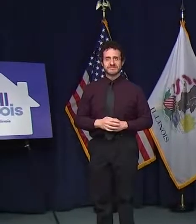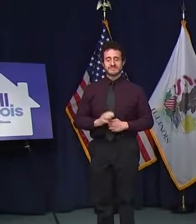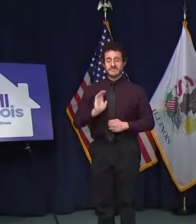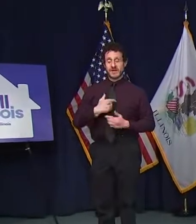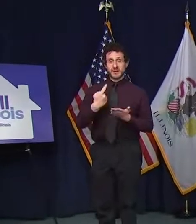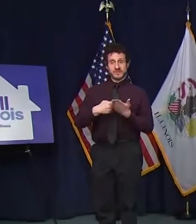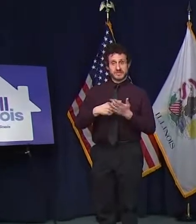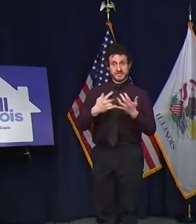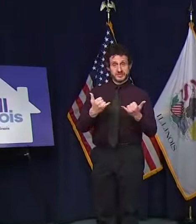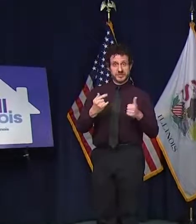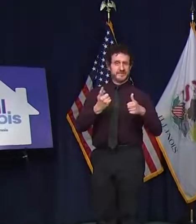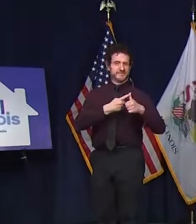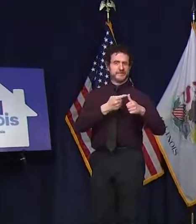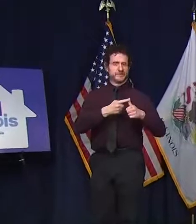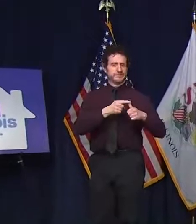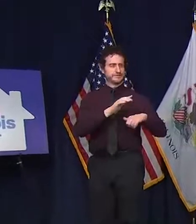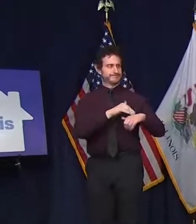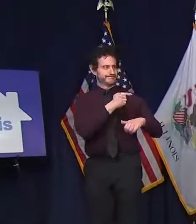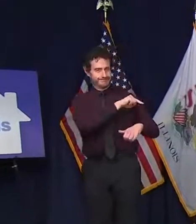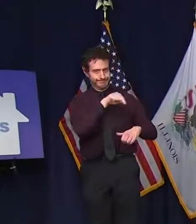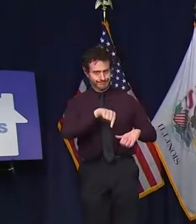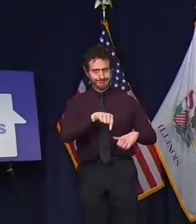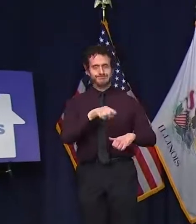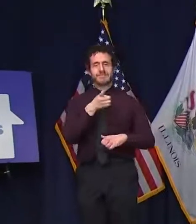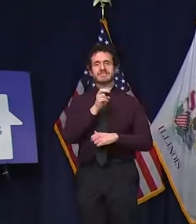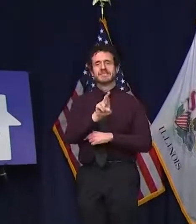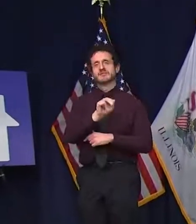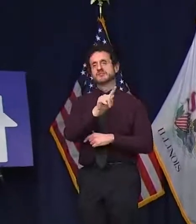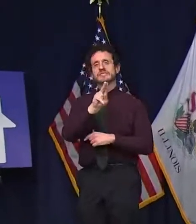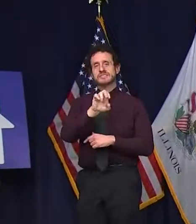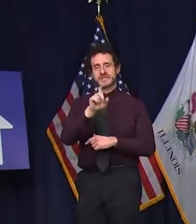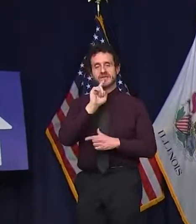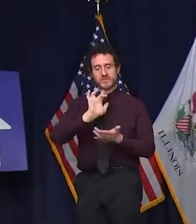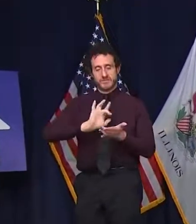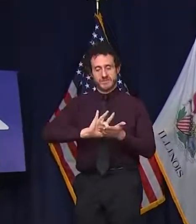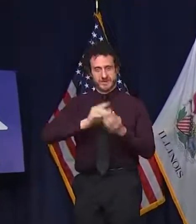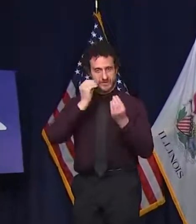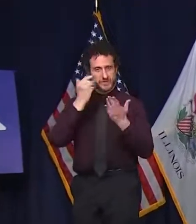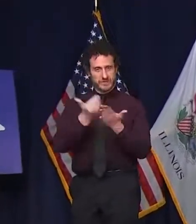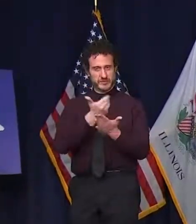today, I'd like to call on Dr. Ezike for today's medical update.